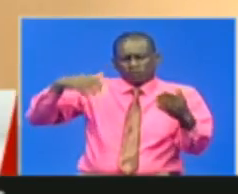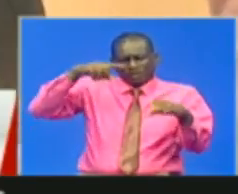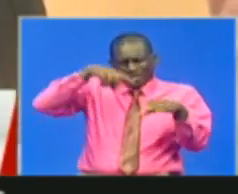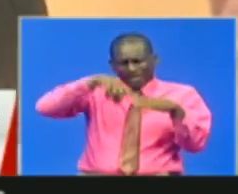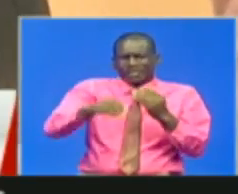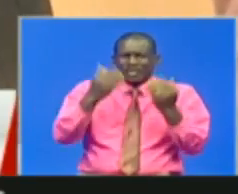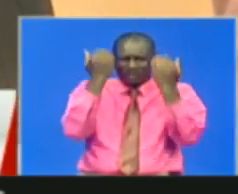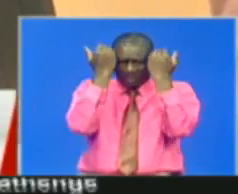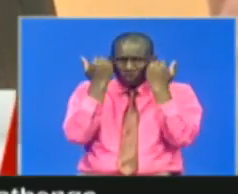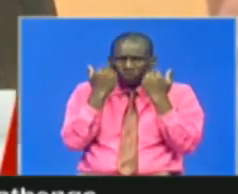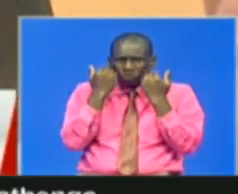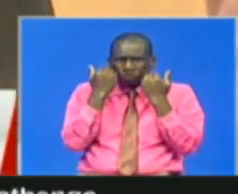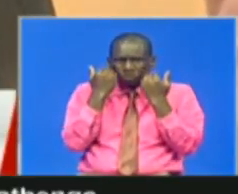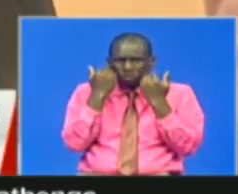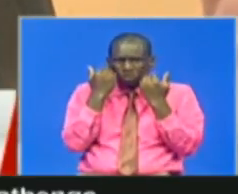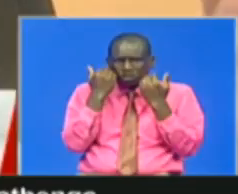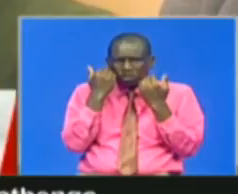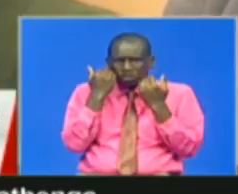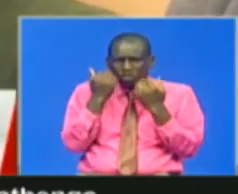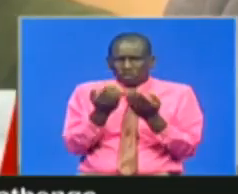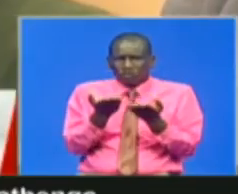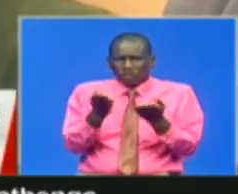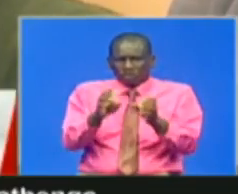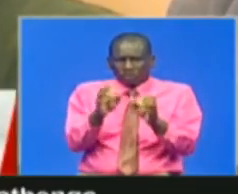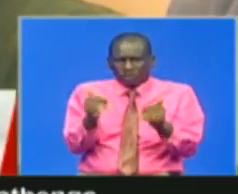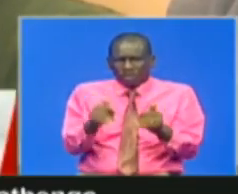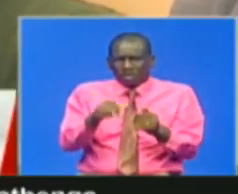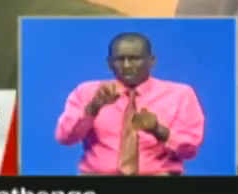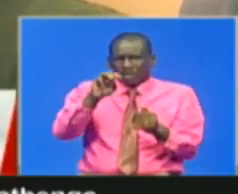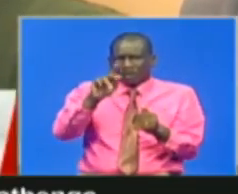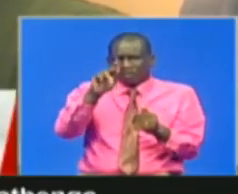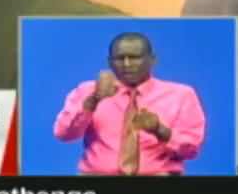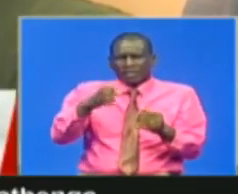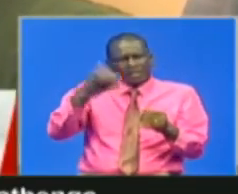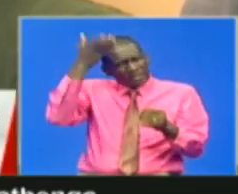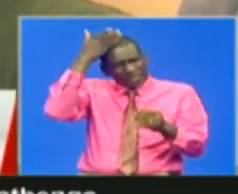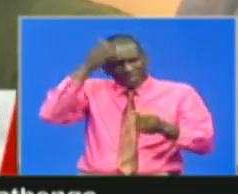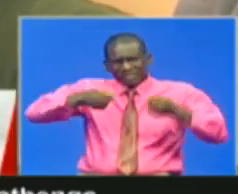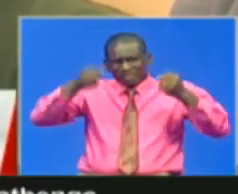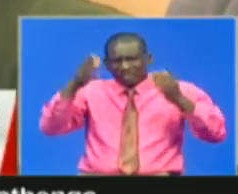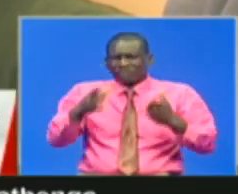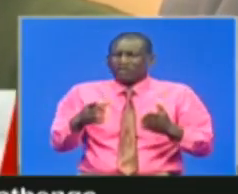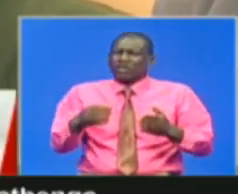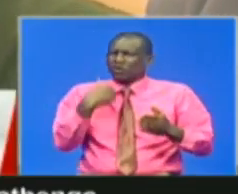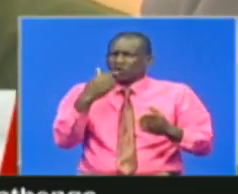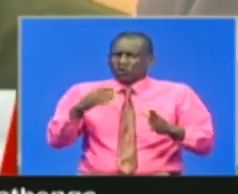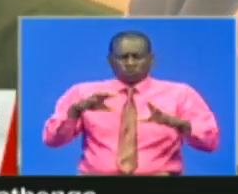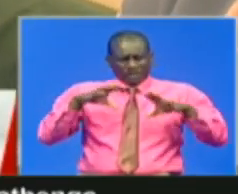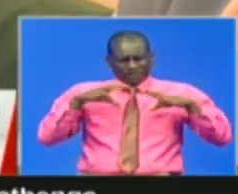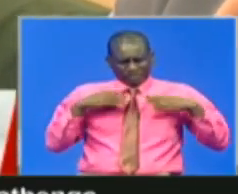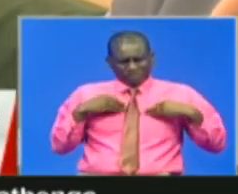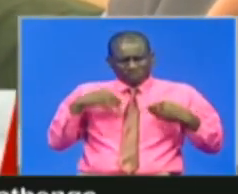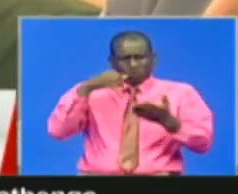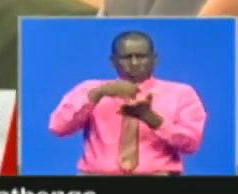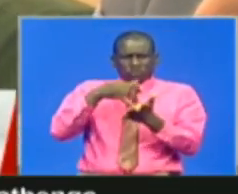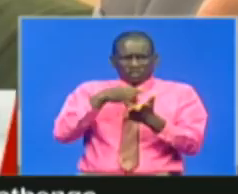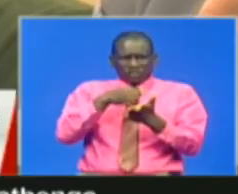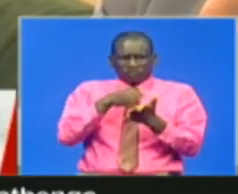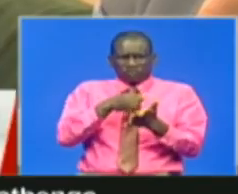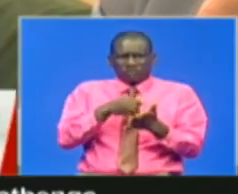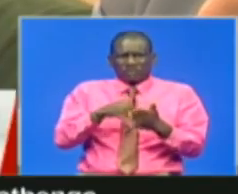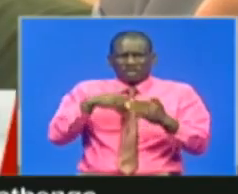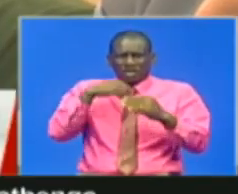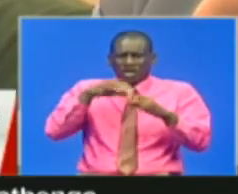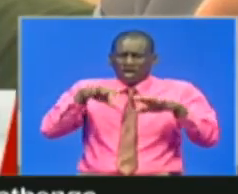they appeared nonchalant. Michael Githai, the taxi driver who confessed to his involvement in the events around the murder